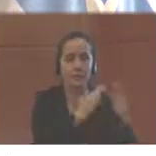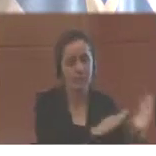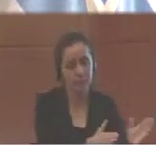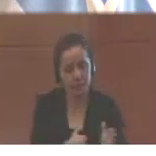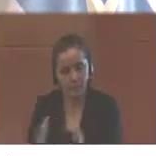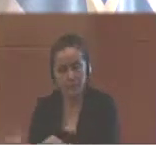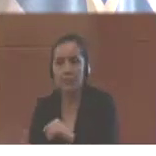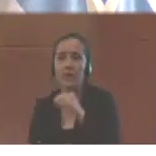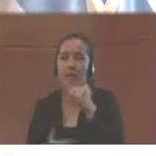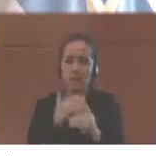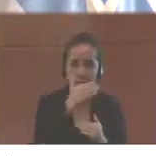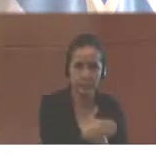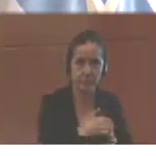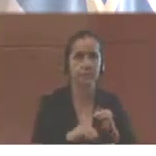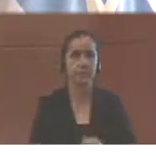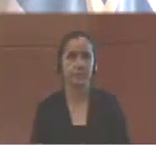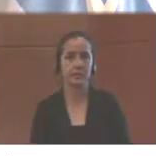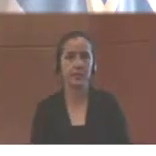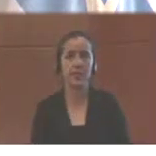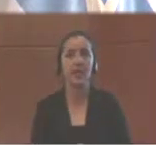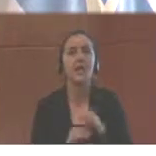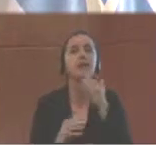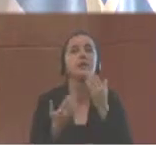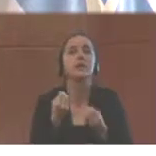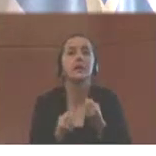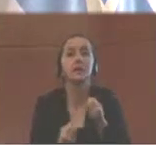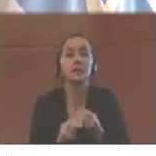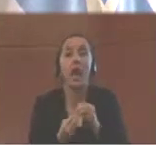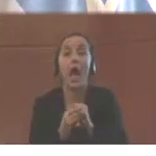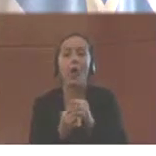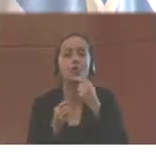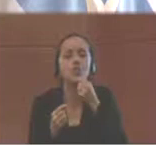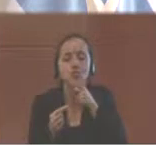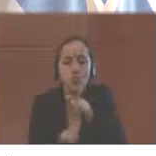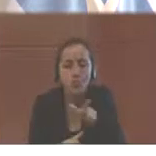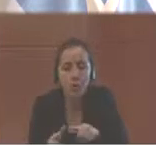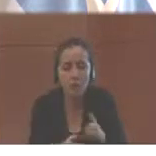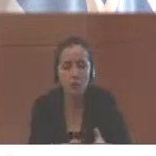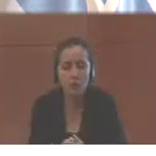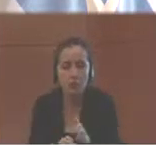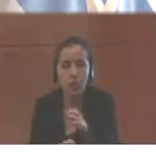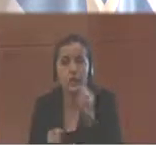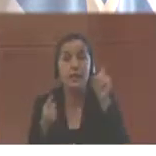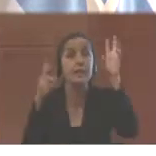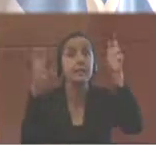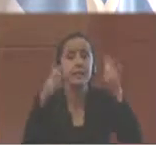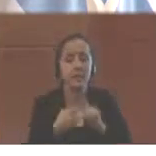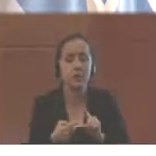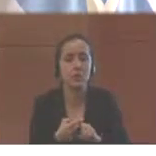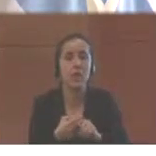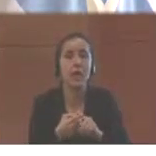with refugees and vulnerable areas. The government has carried out